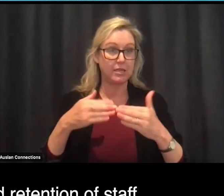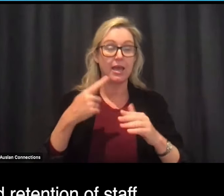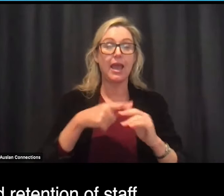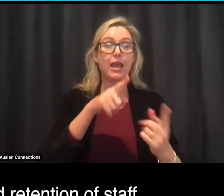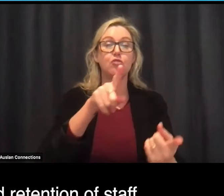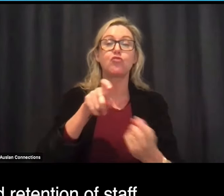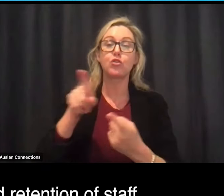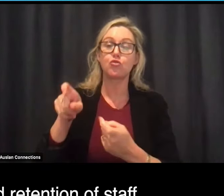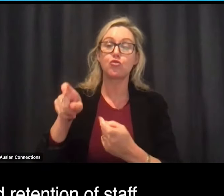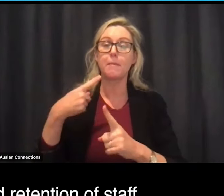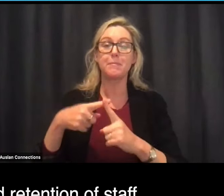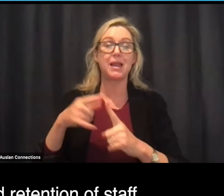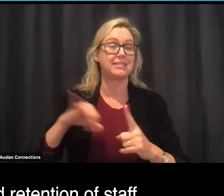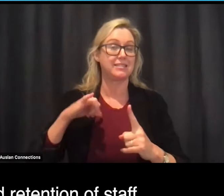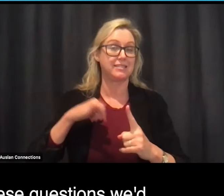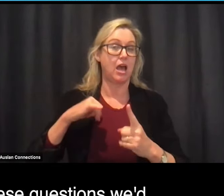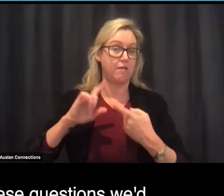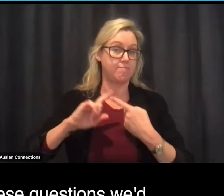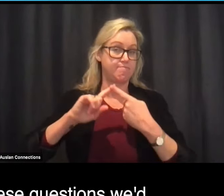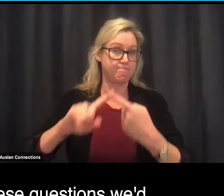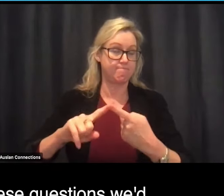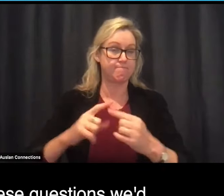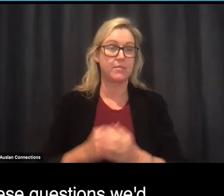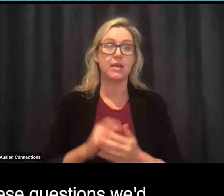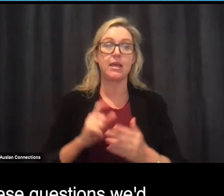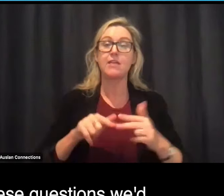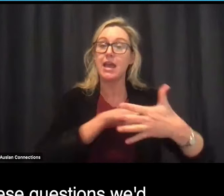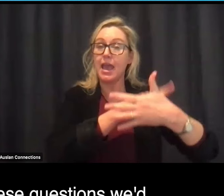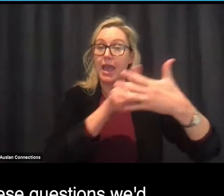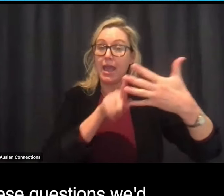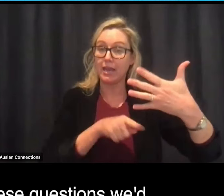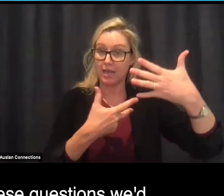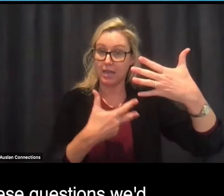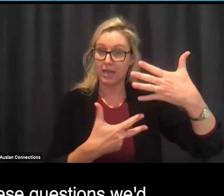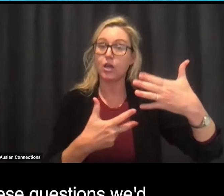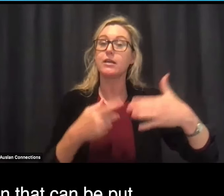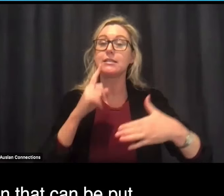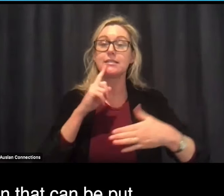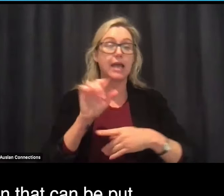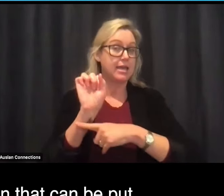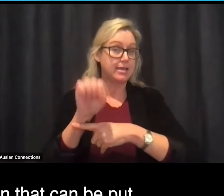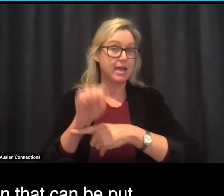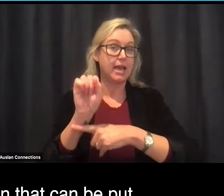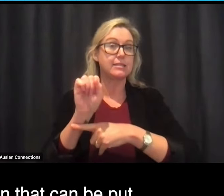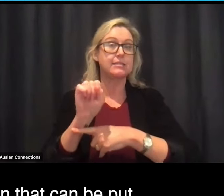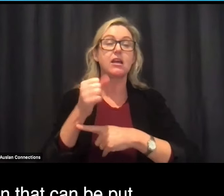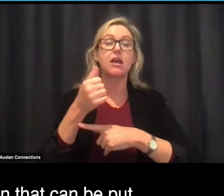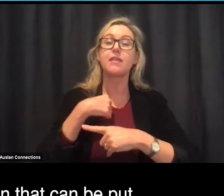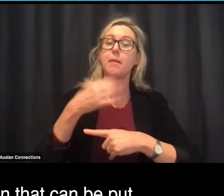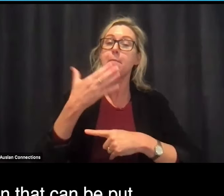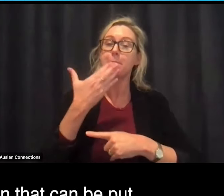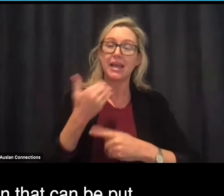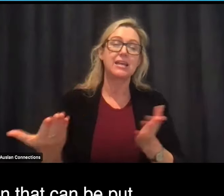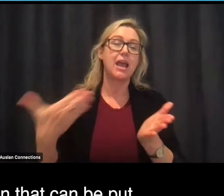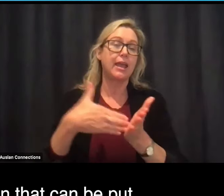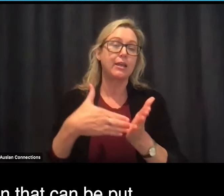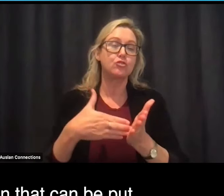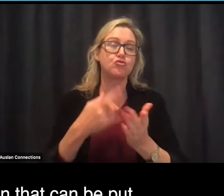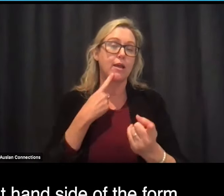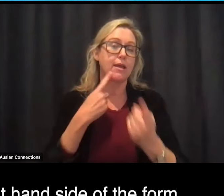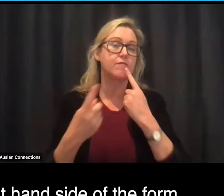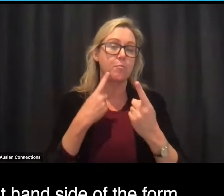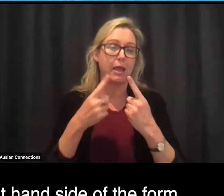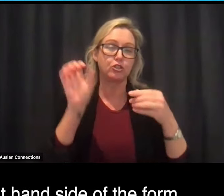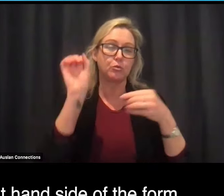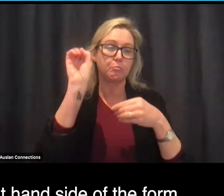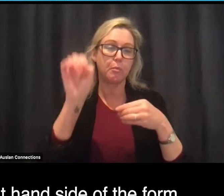retention of staff. If you answer yes to any of these questions, we'd appreciate further information that can be put